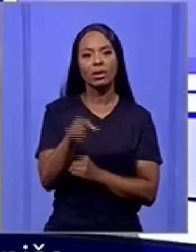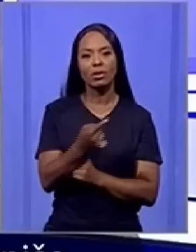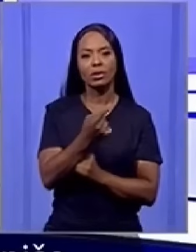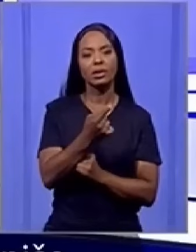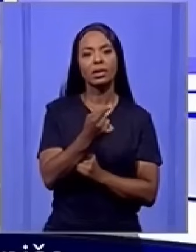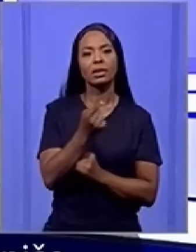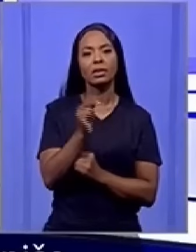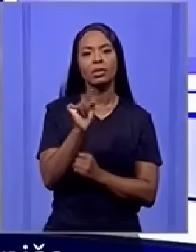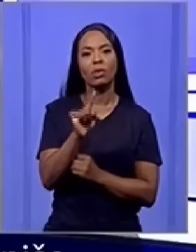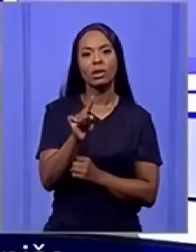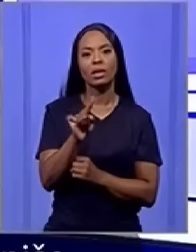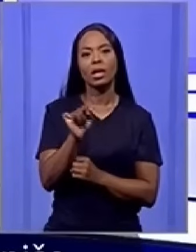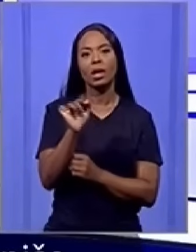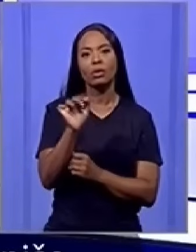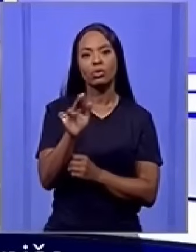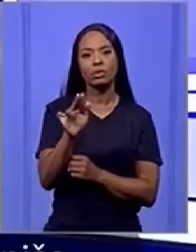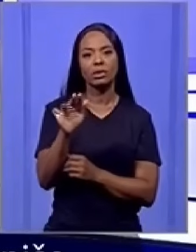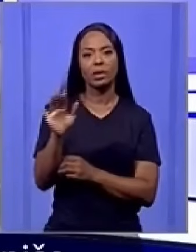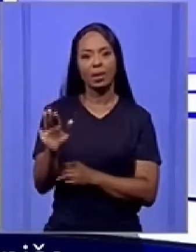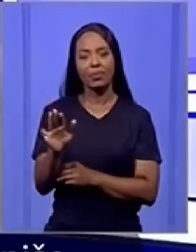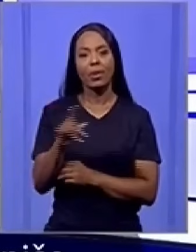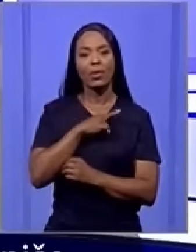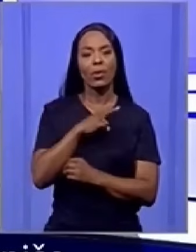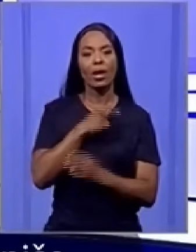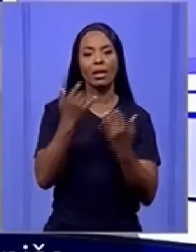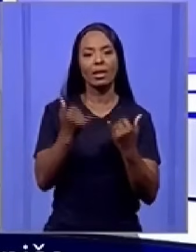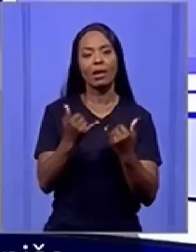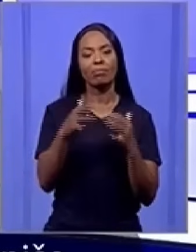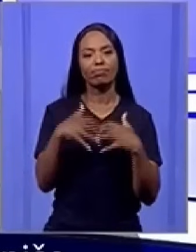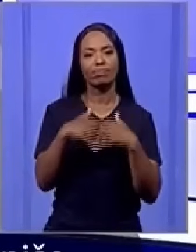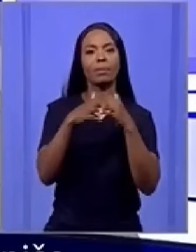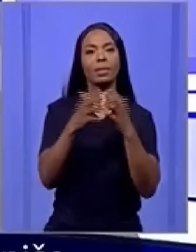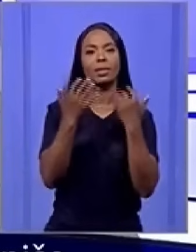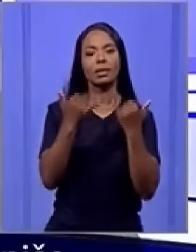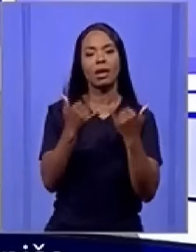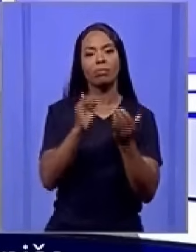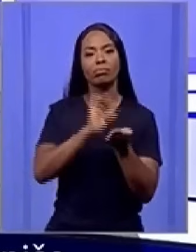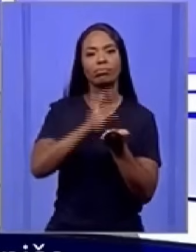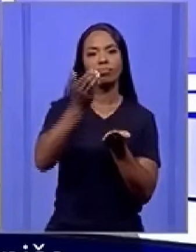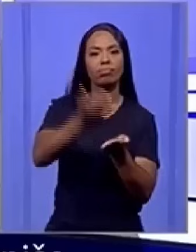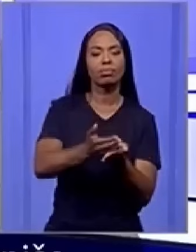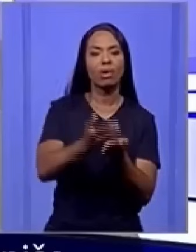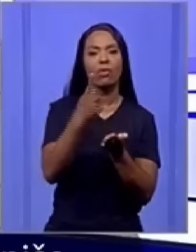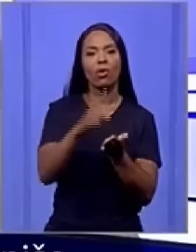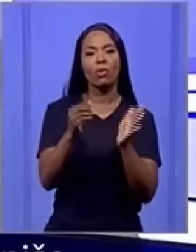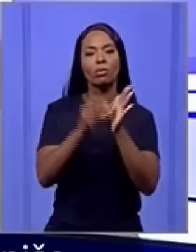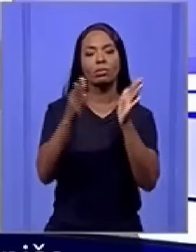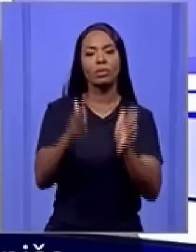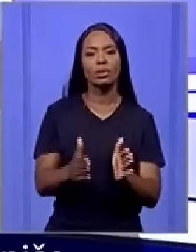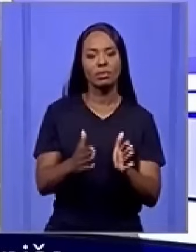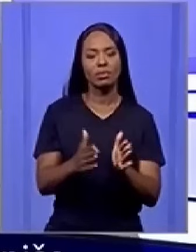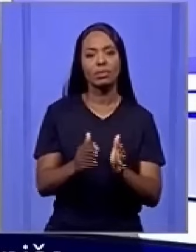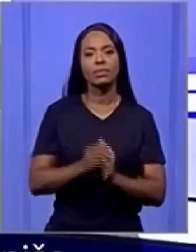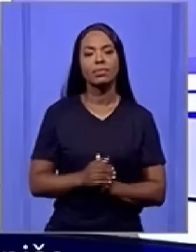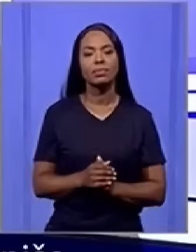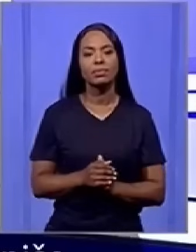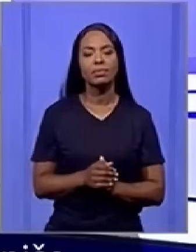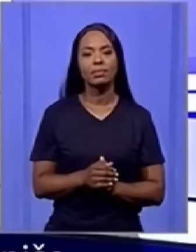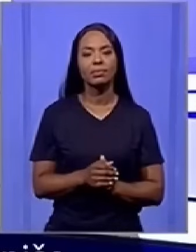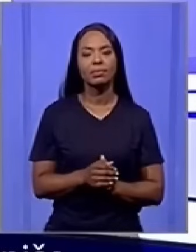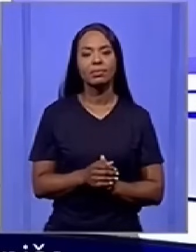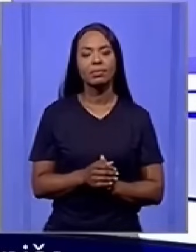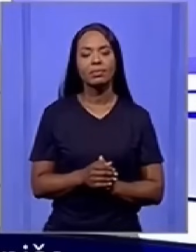4,180 ka kgwedi mola go tla thakgolwa gape sekhwama sa go lefela dialoga tša thuto tšeo di senago